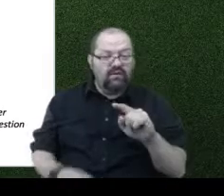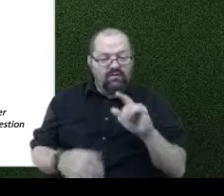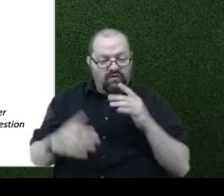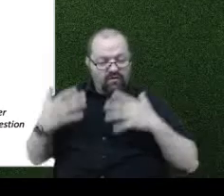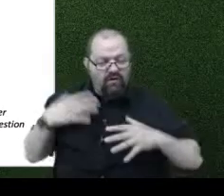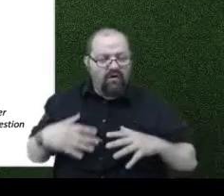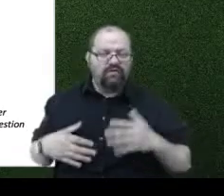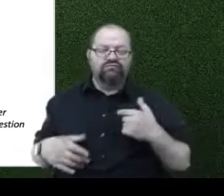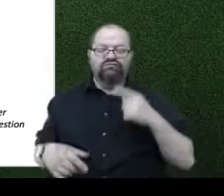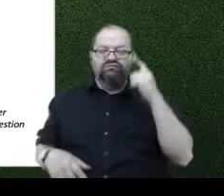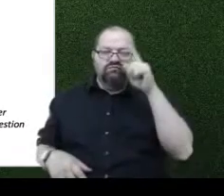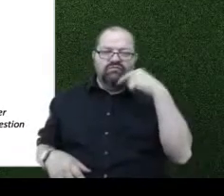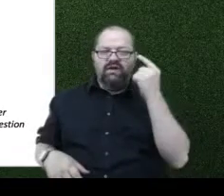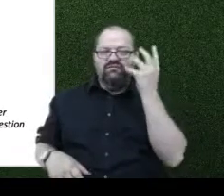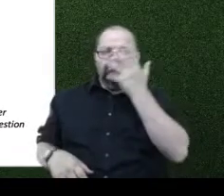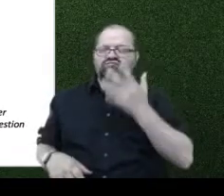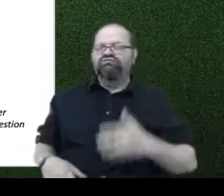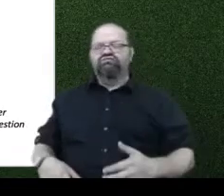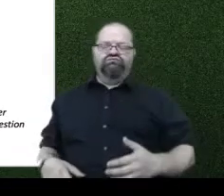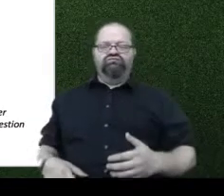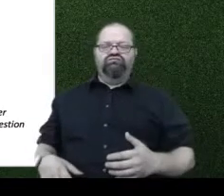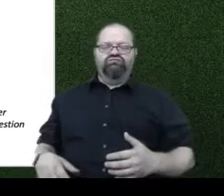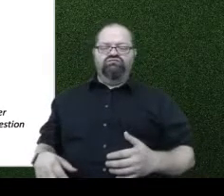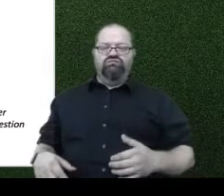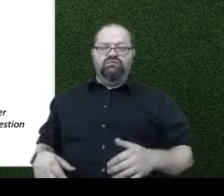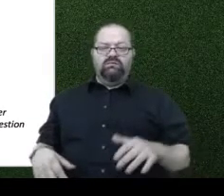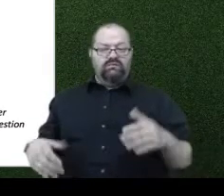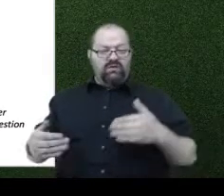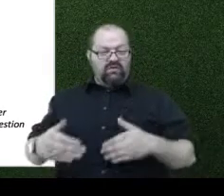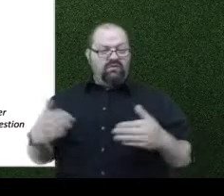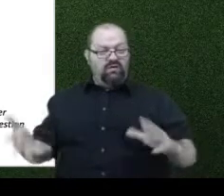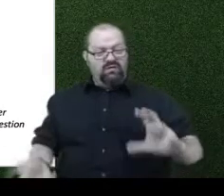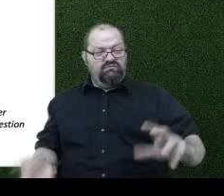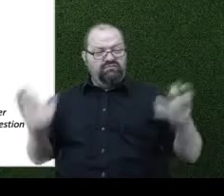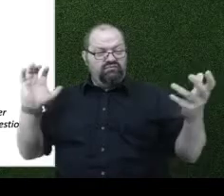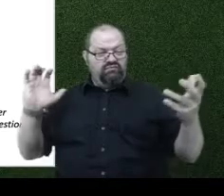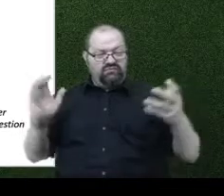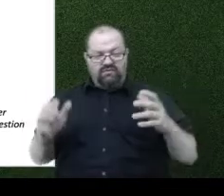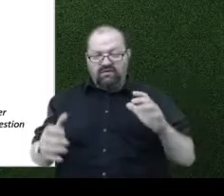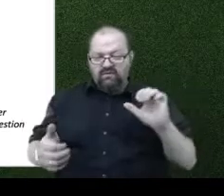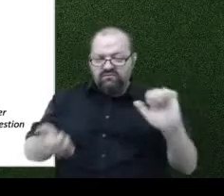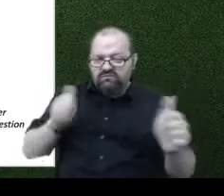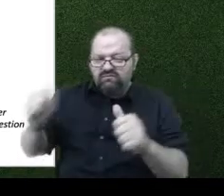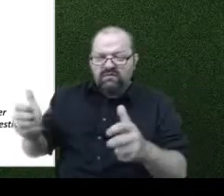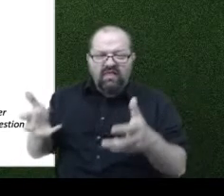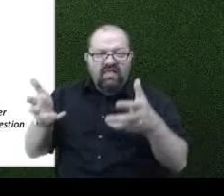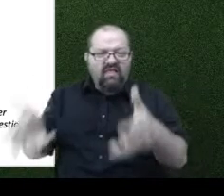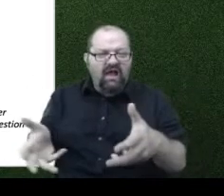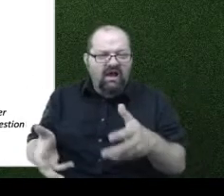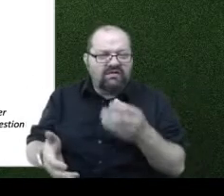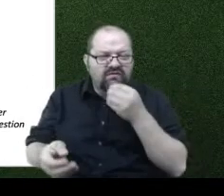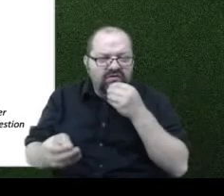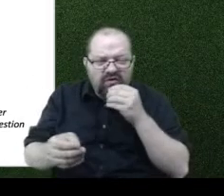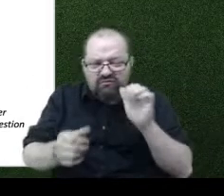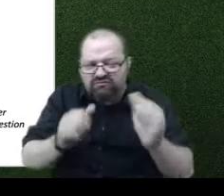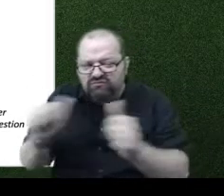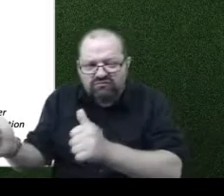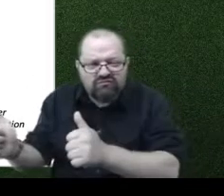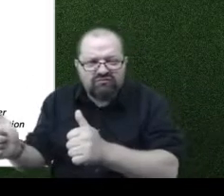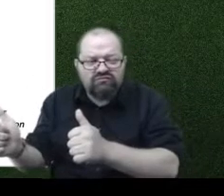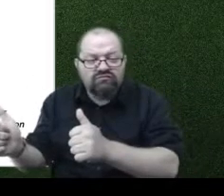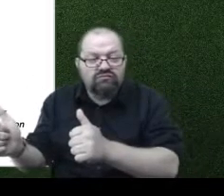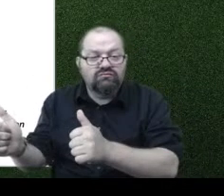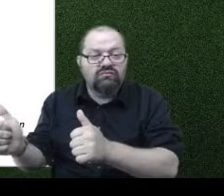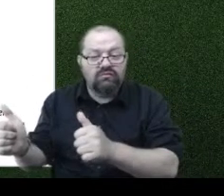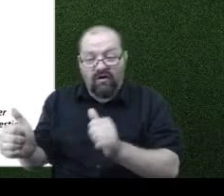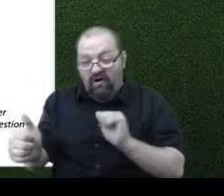pompous expression on his face. His room is untidy and full of leftover food that he hasn't been able to shove into his face.